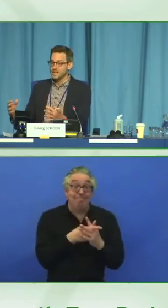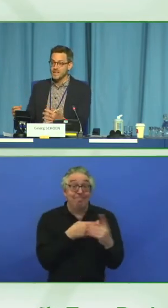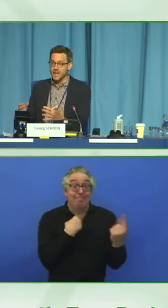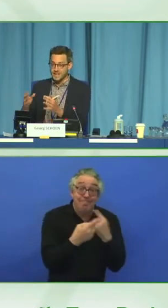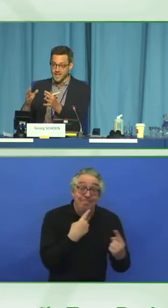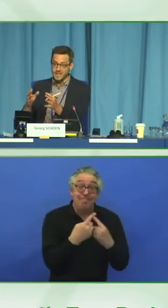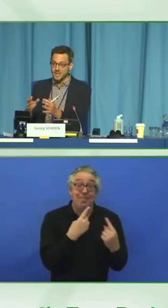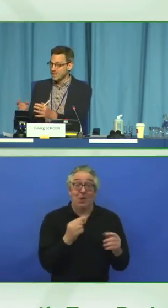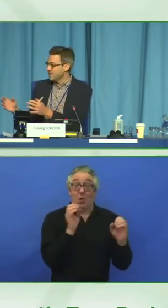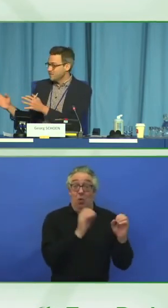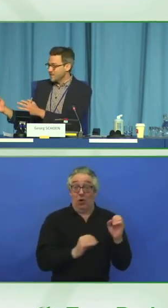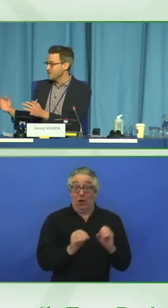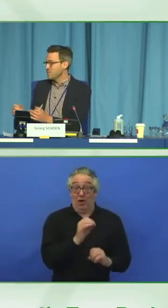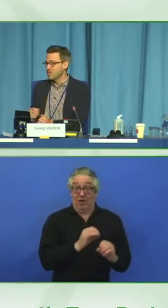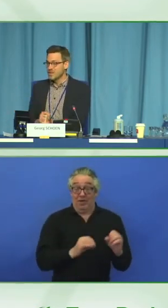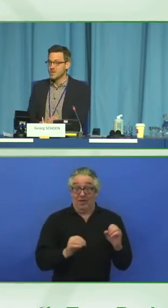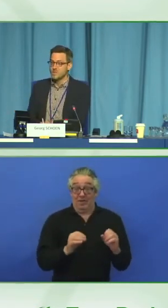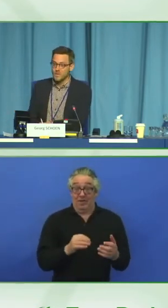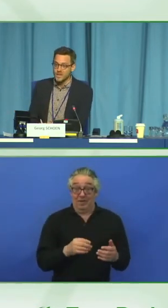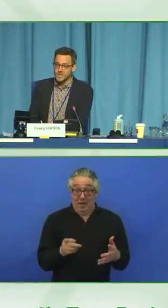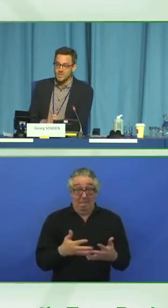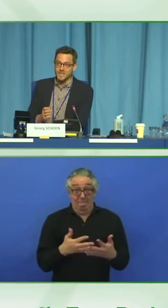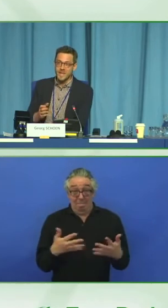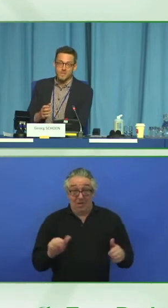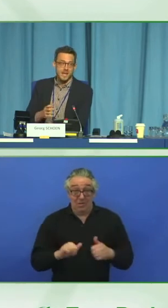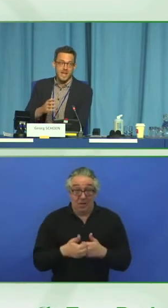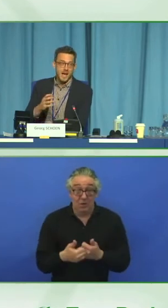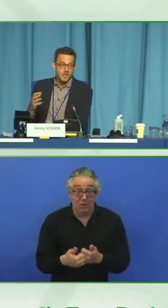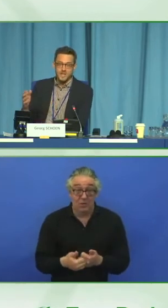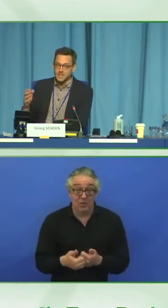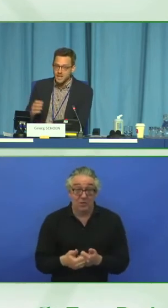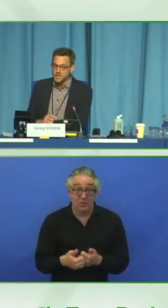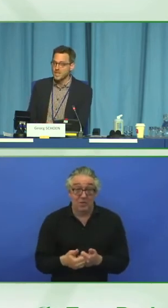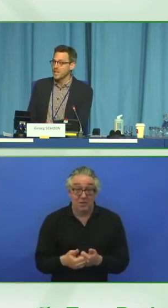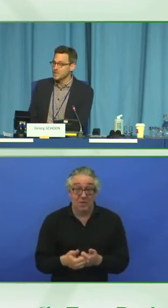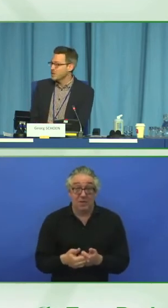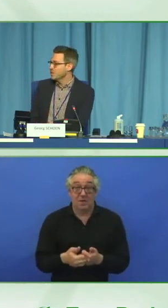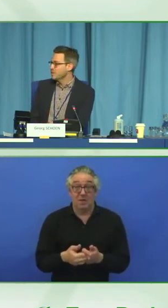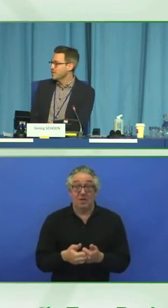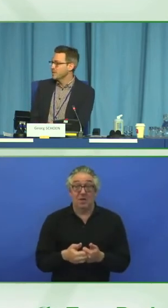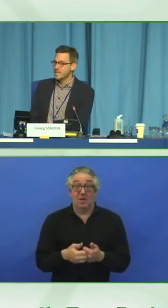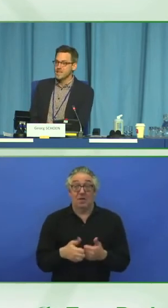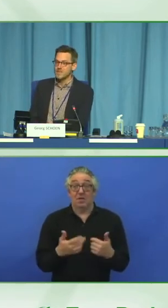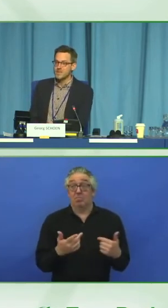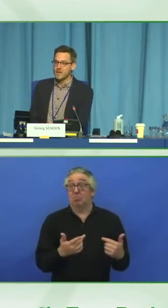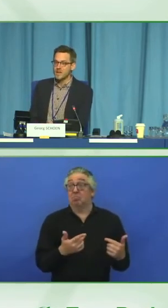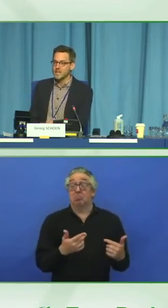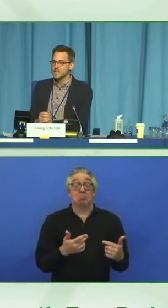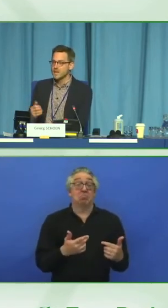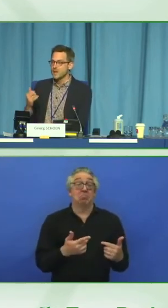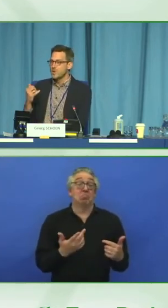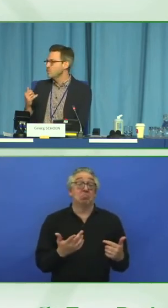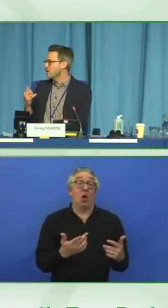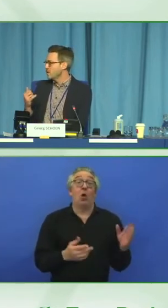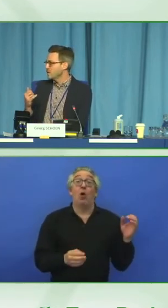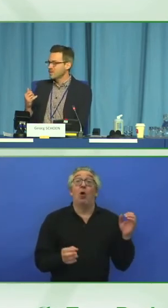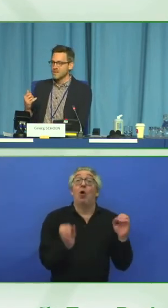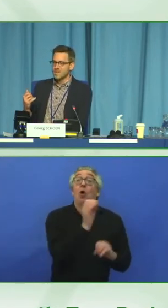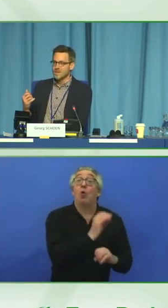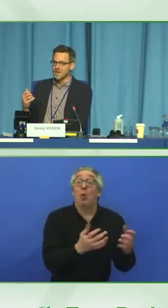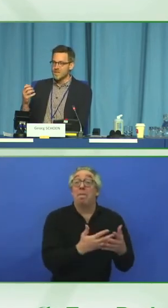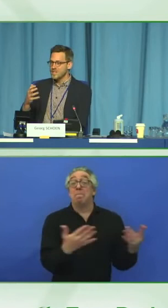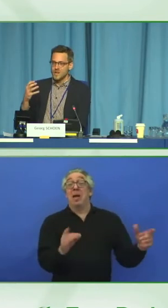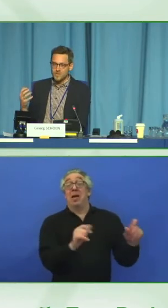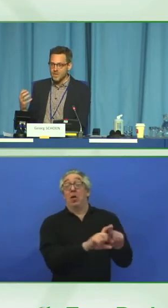large entity, and that must not be only a corporation, but it can be a large international NGO that is everywhere, is whom do I talk